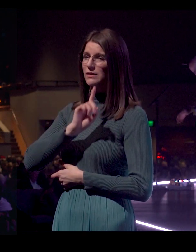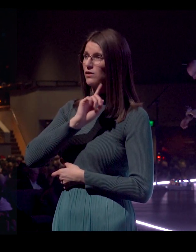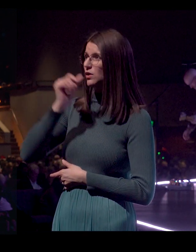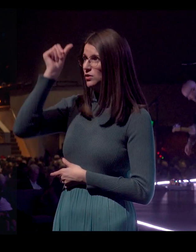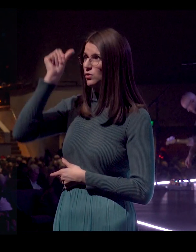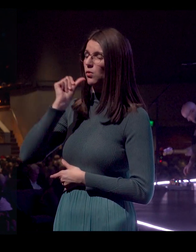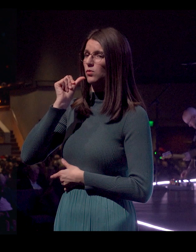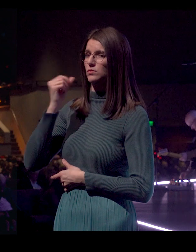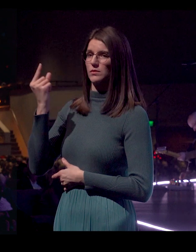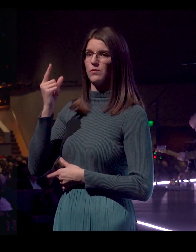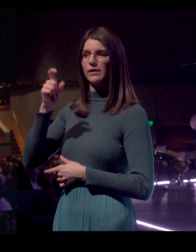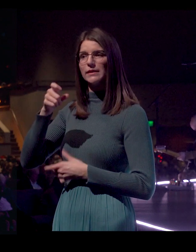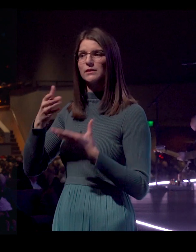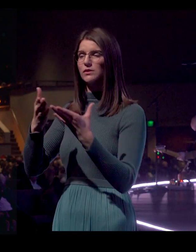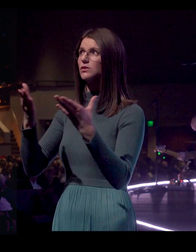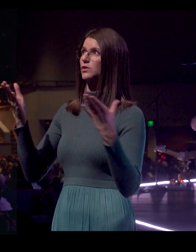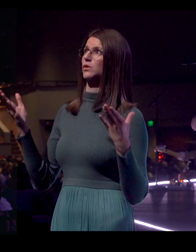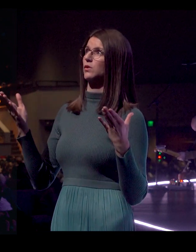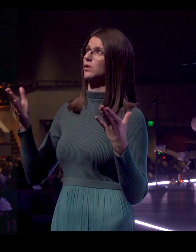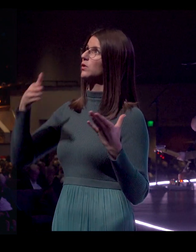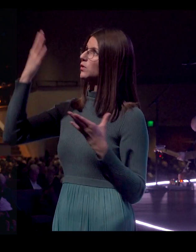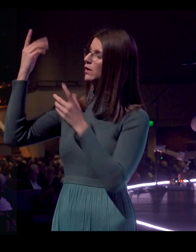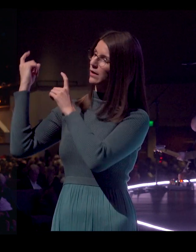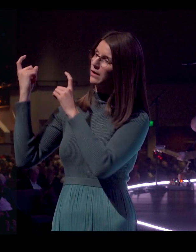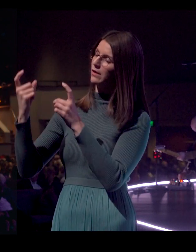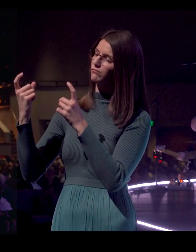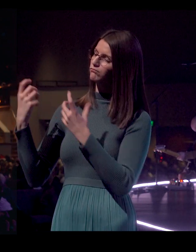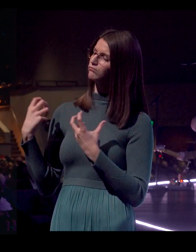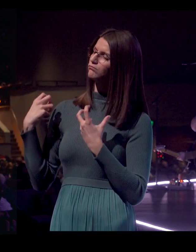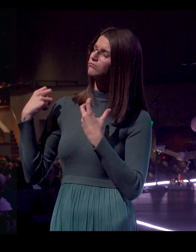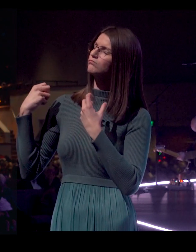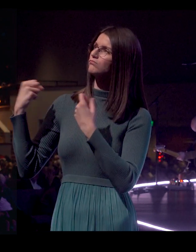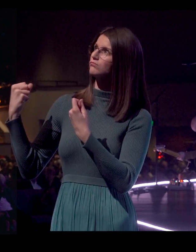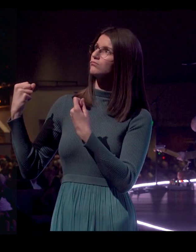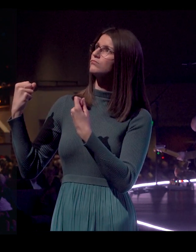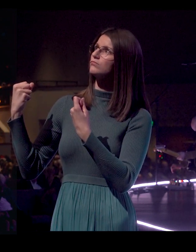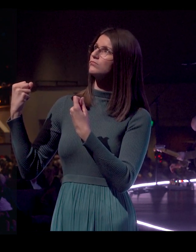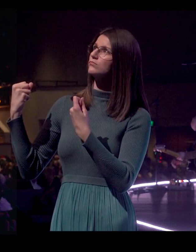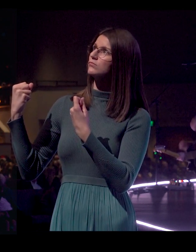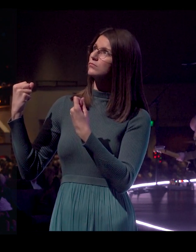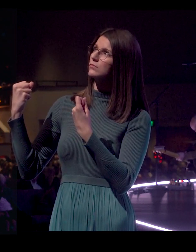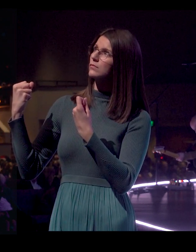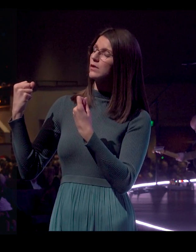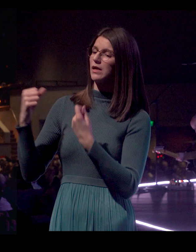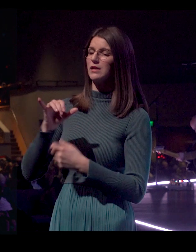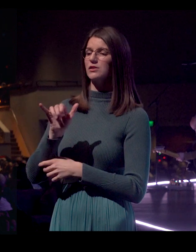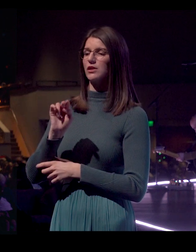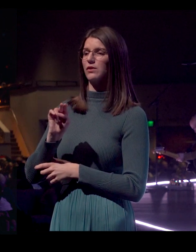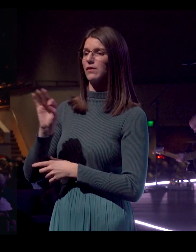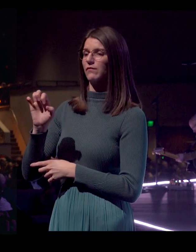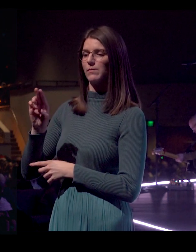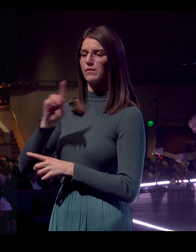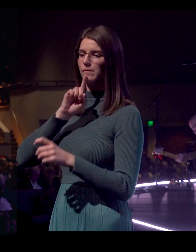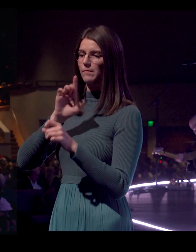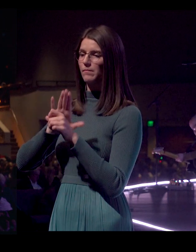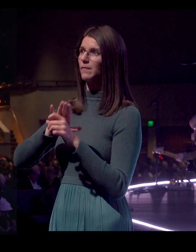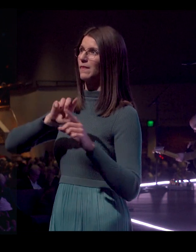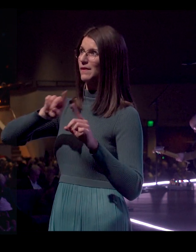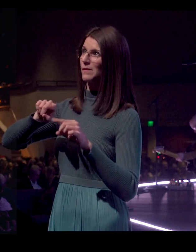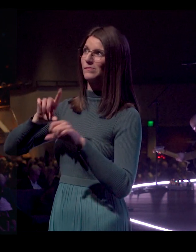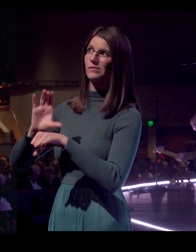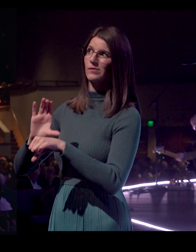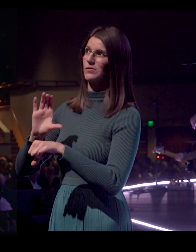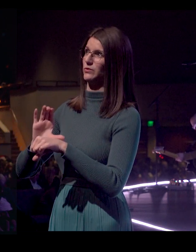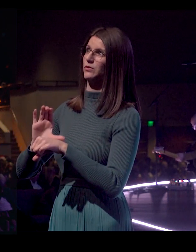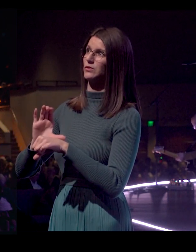courage to just give you January and February of this next year and to test out to see if you are not faithful and